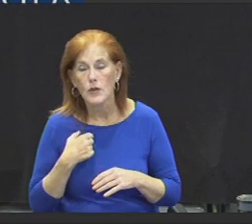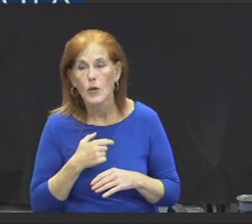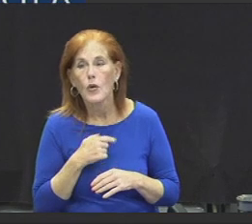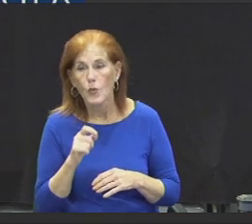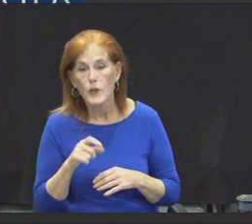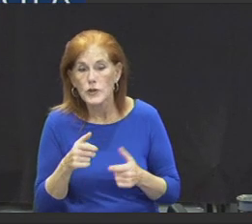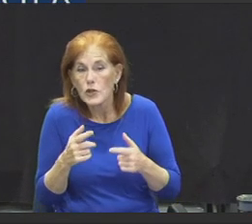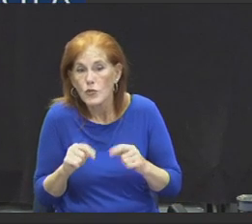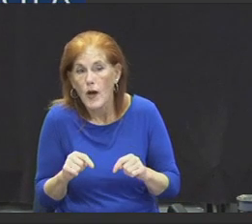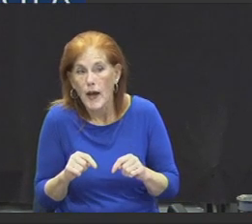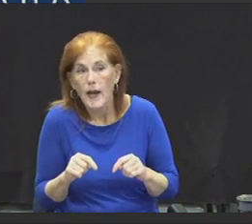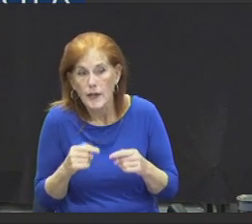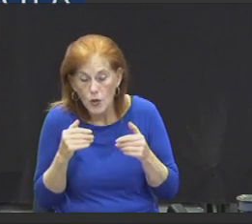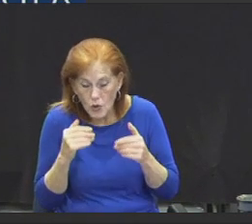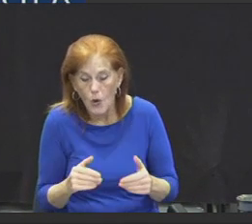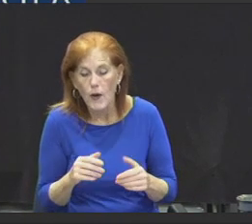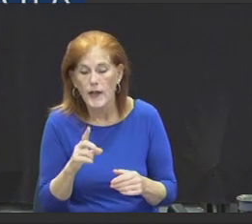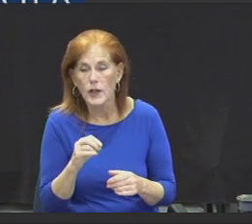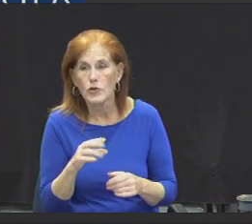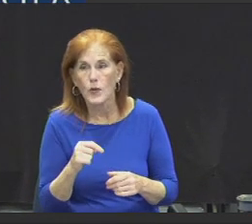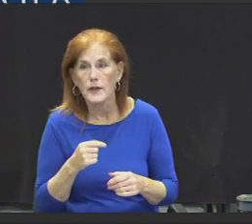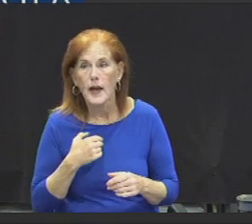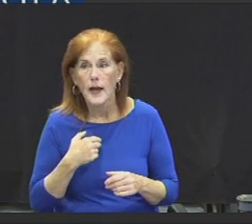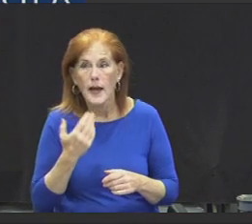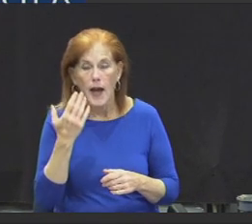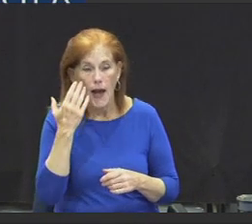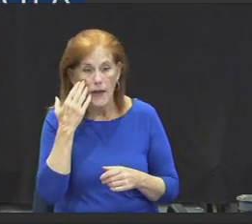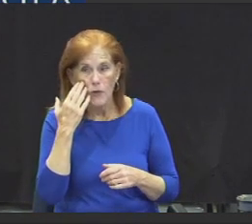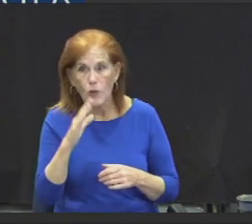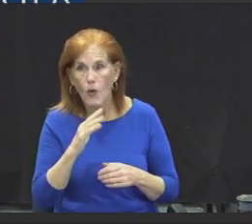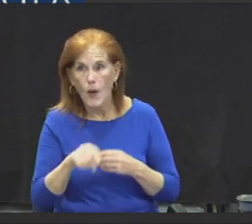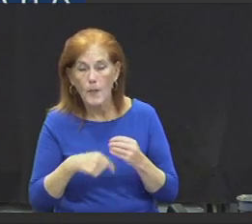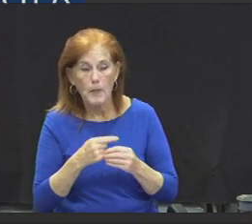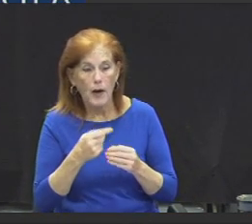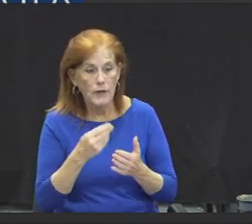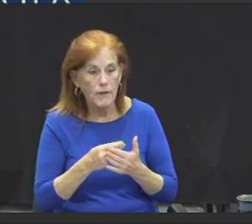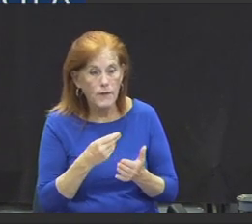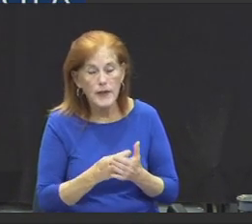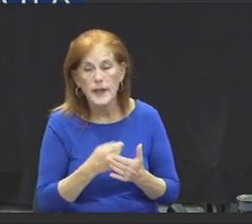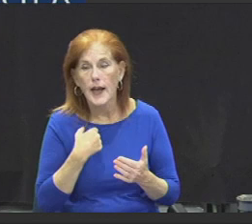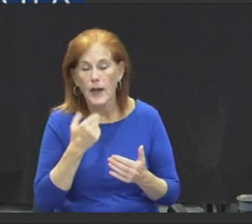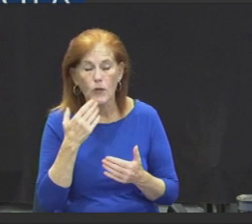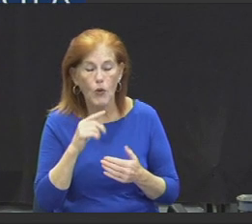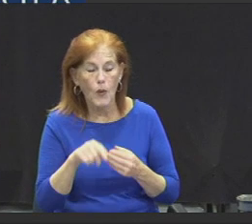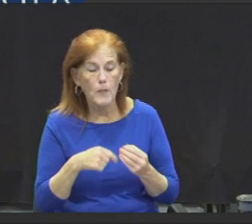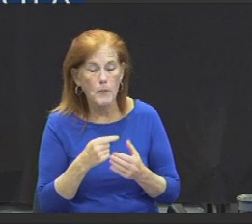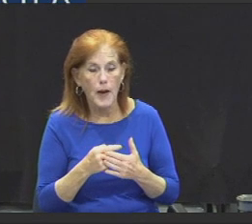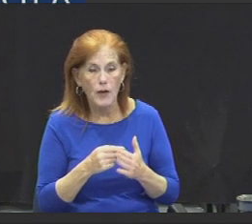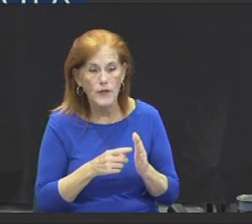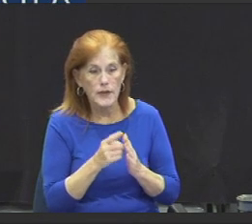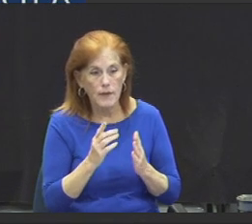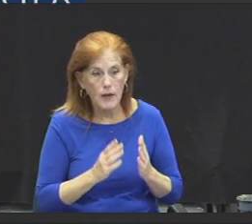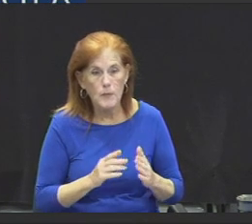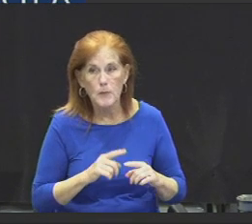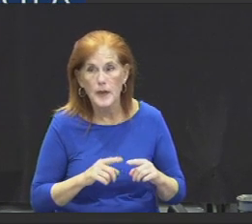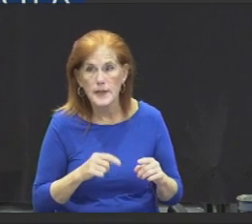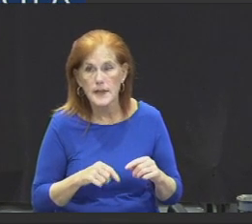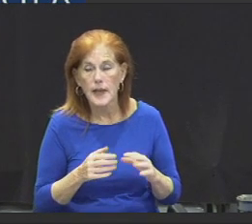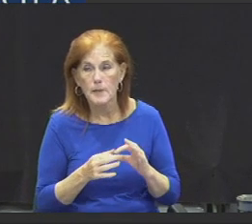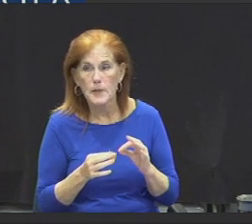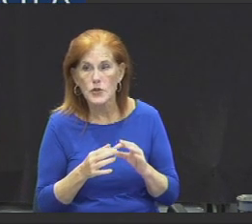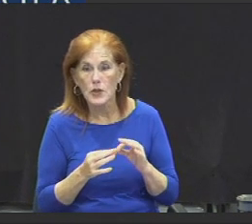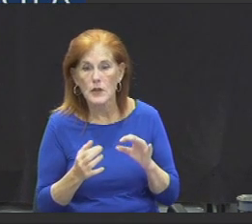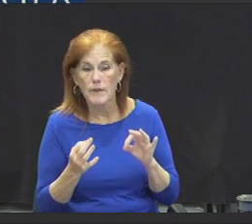should try to do that. Again, I can't speak for the developers. I can't speak for any of the funding for it, but as they mentioned, I think that